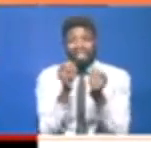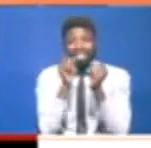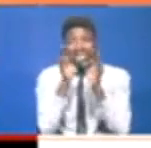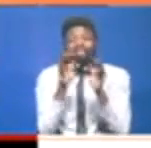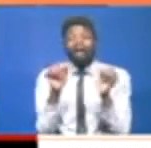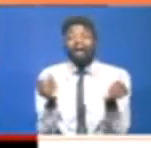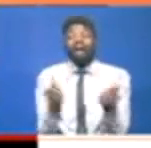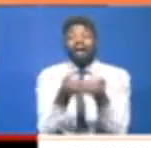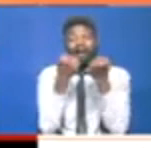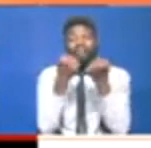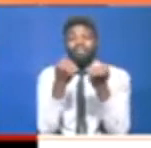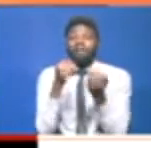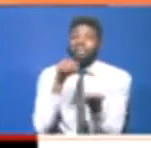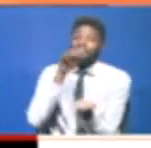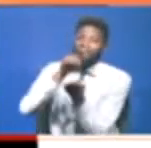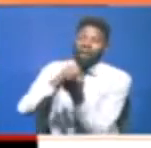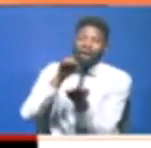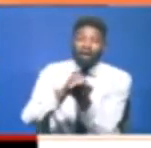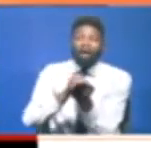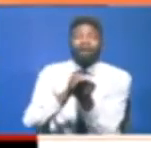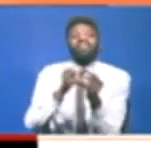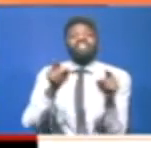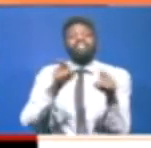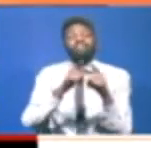certain lender you know, collapses.